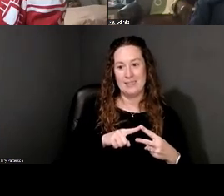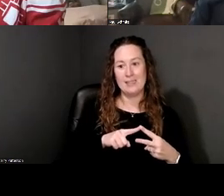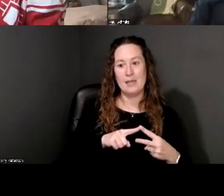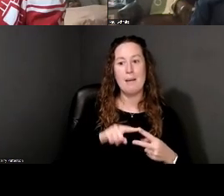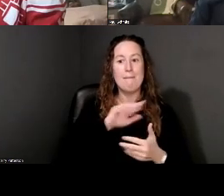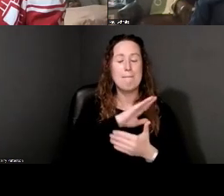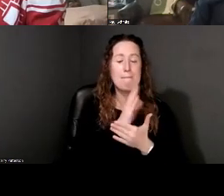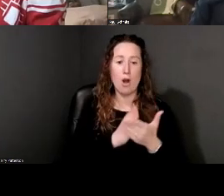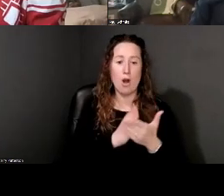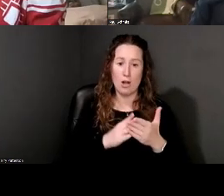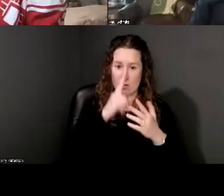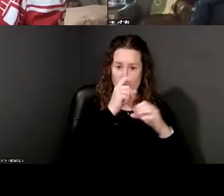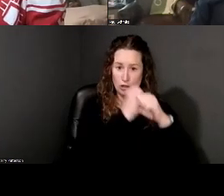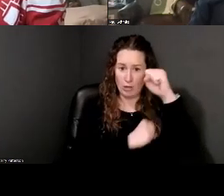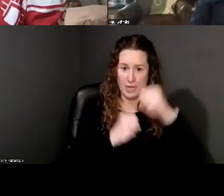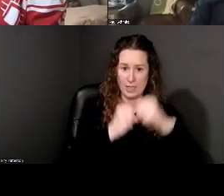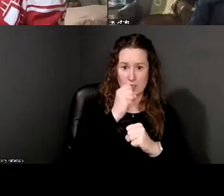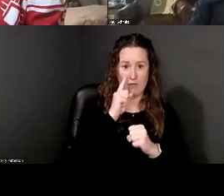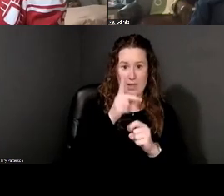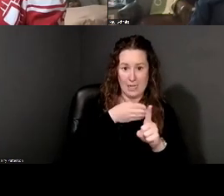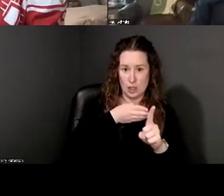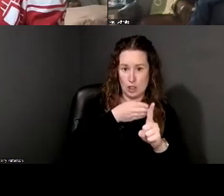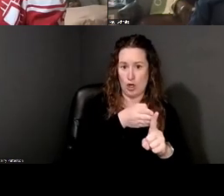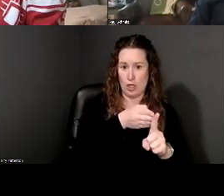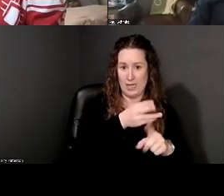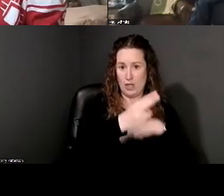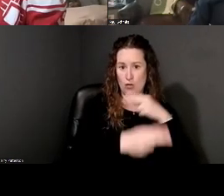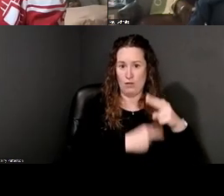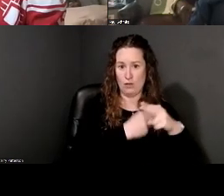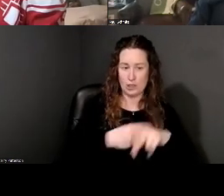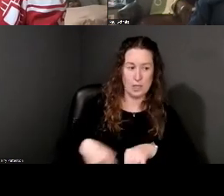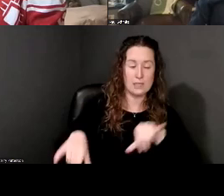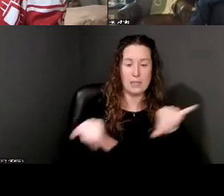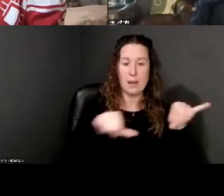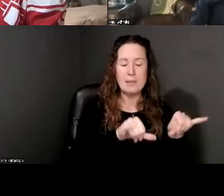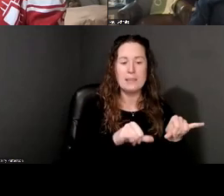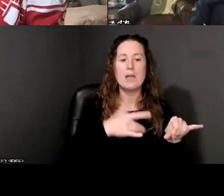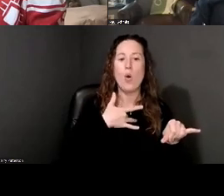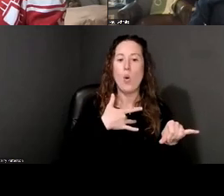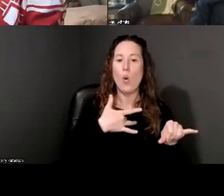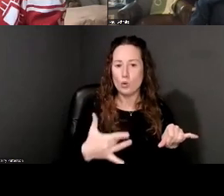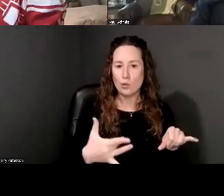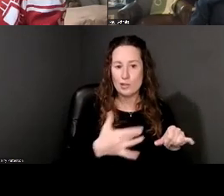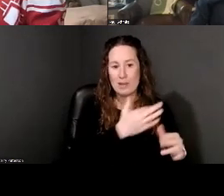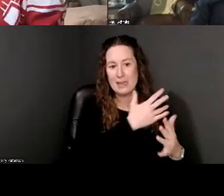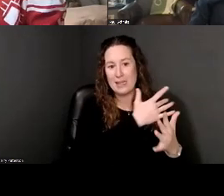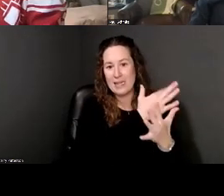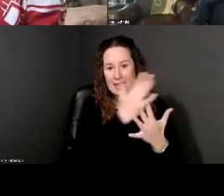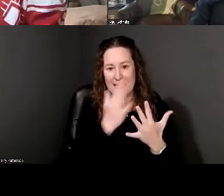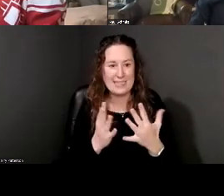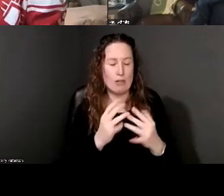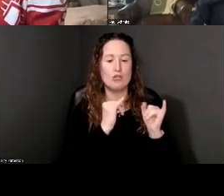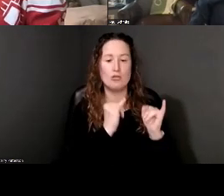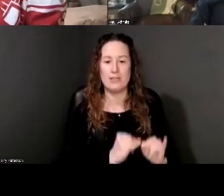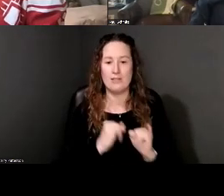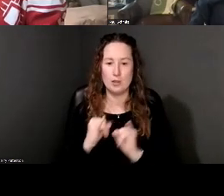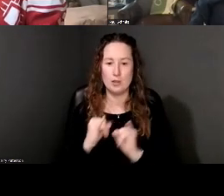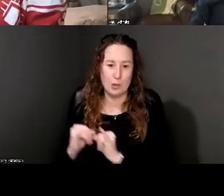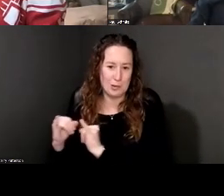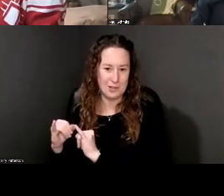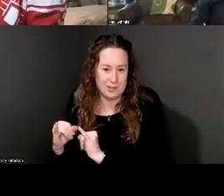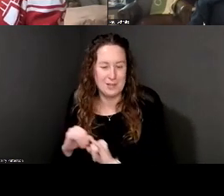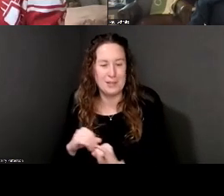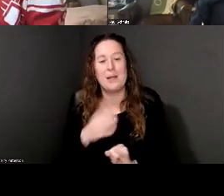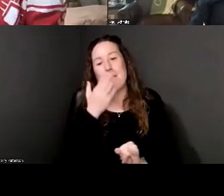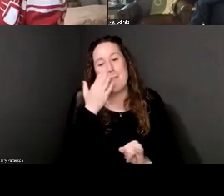strategy in using targeted universalism is that ultimately you get down to the individual case, right? Because you're going to do